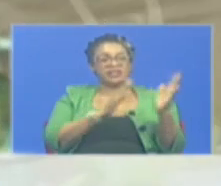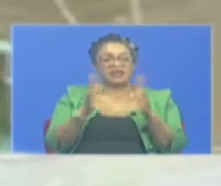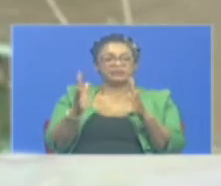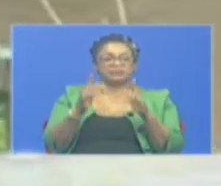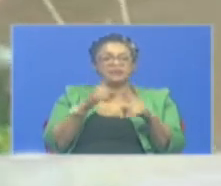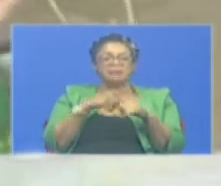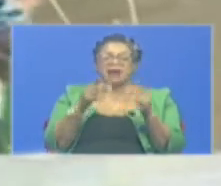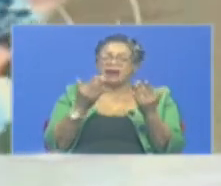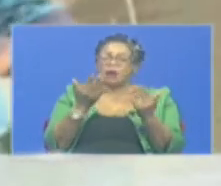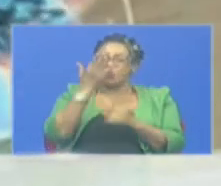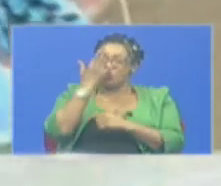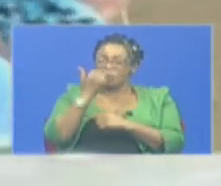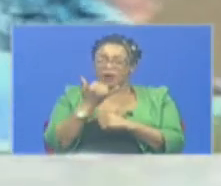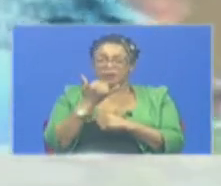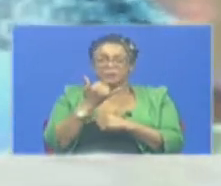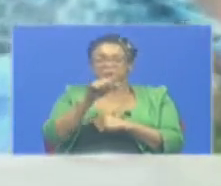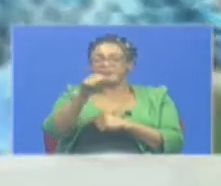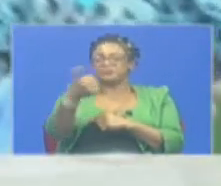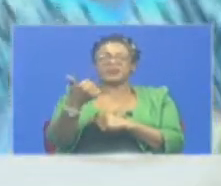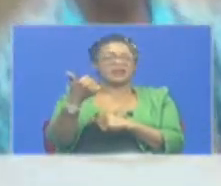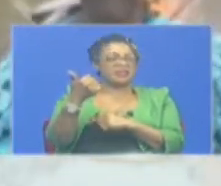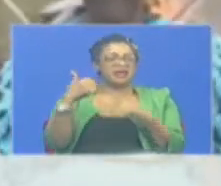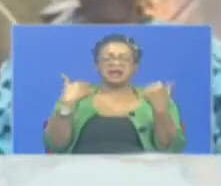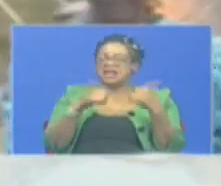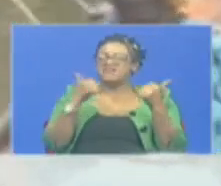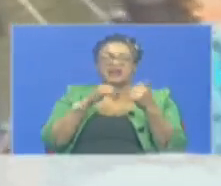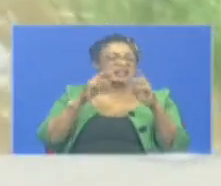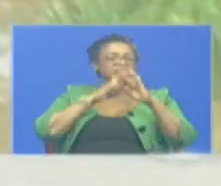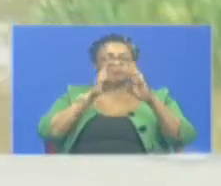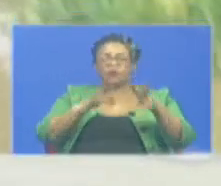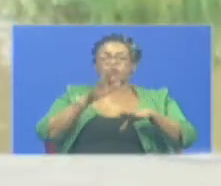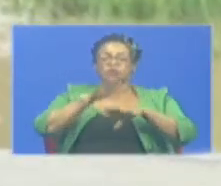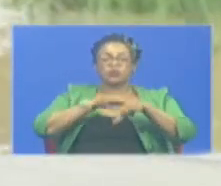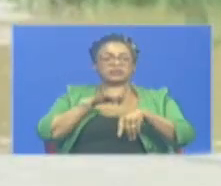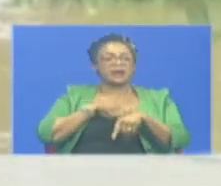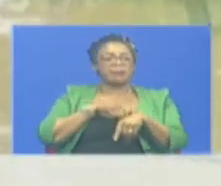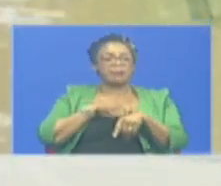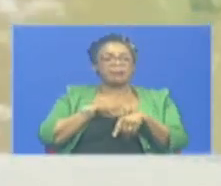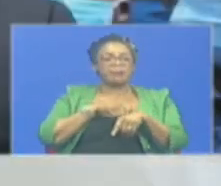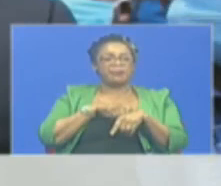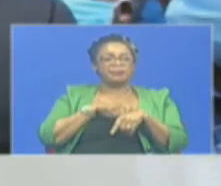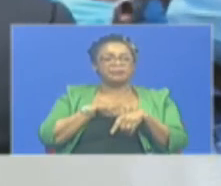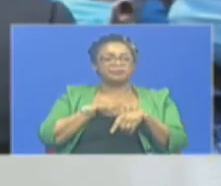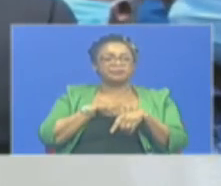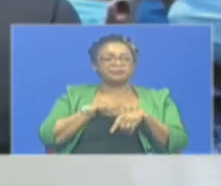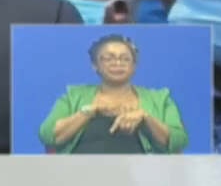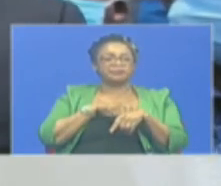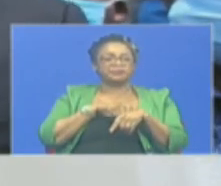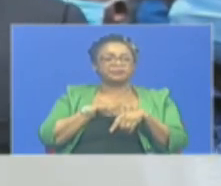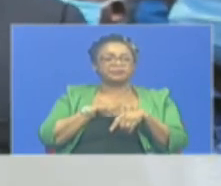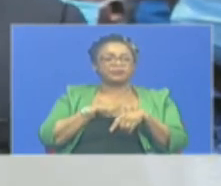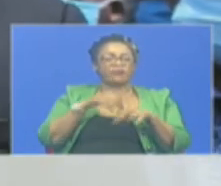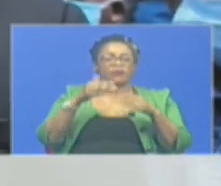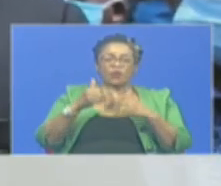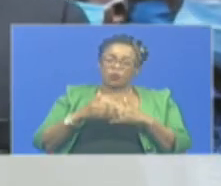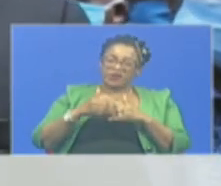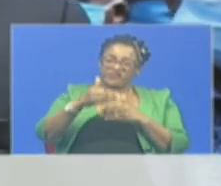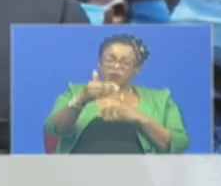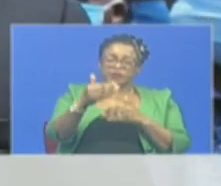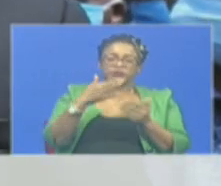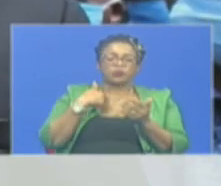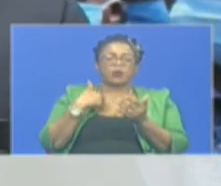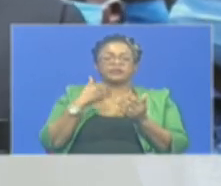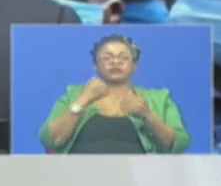why relevant authorities never respond in good time and appropriately. Going forward, we want to ensure that we invest